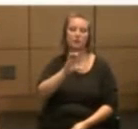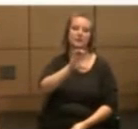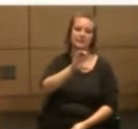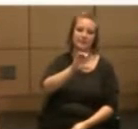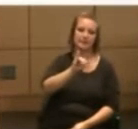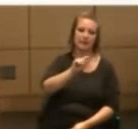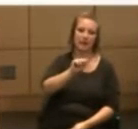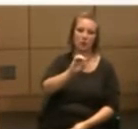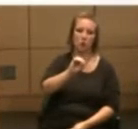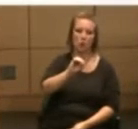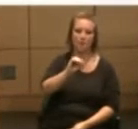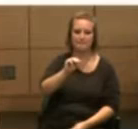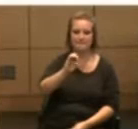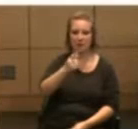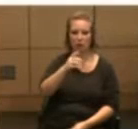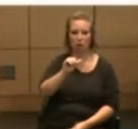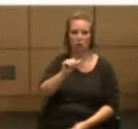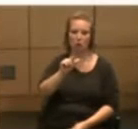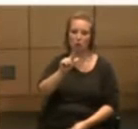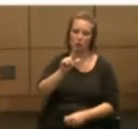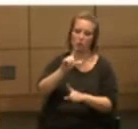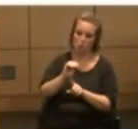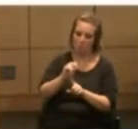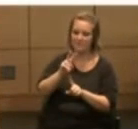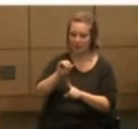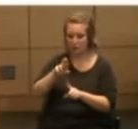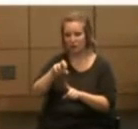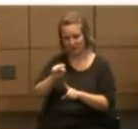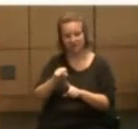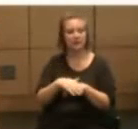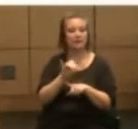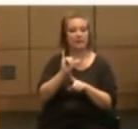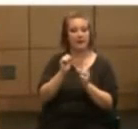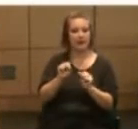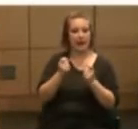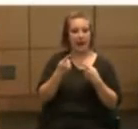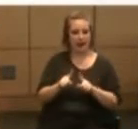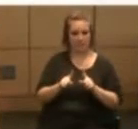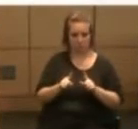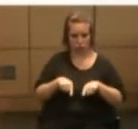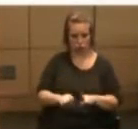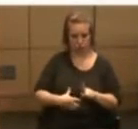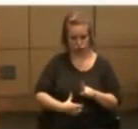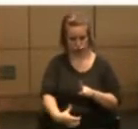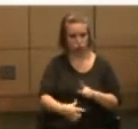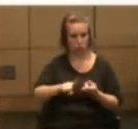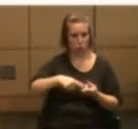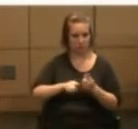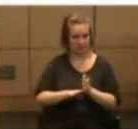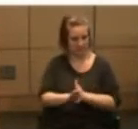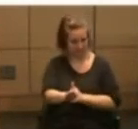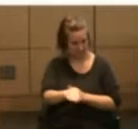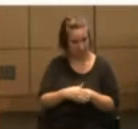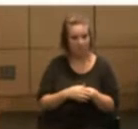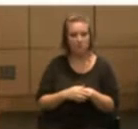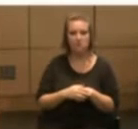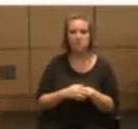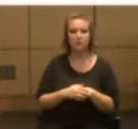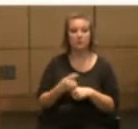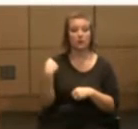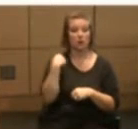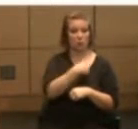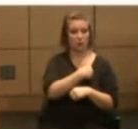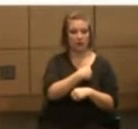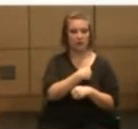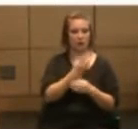cytomegalovirus. And this is one of those infections that can happen in utero when a baby is developing. And we have